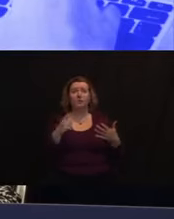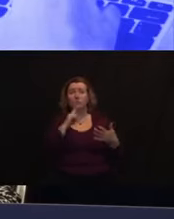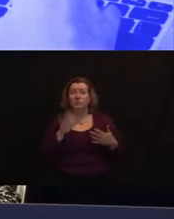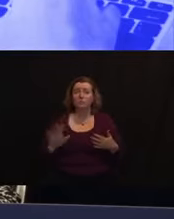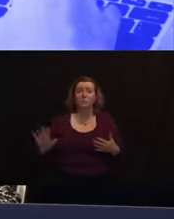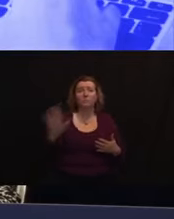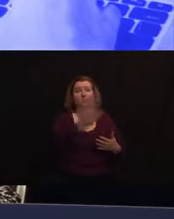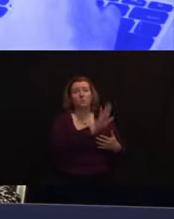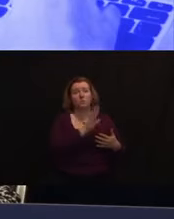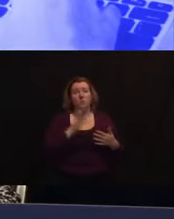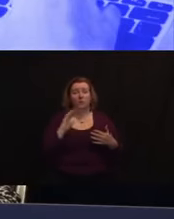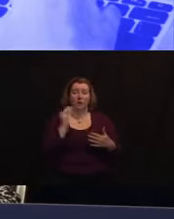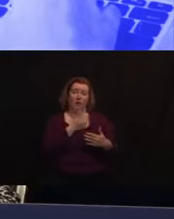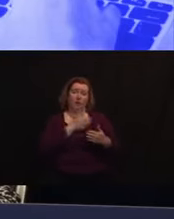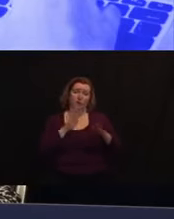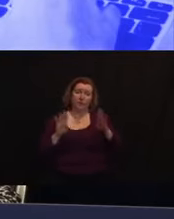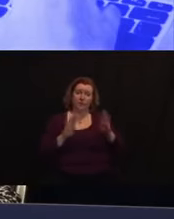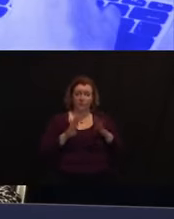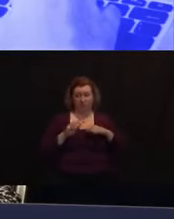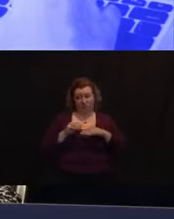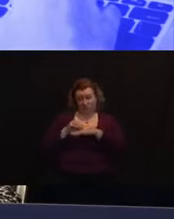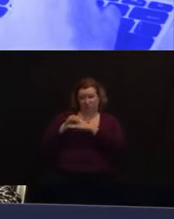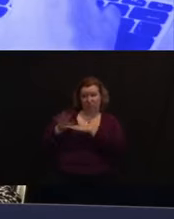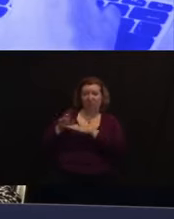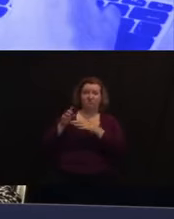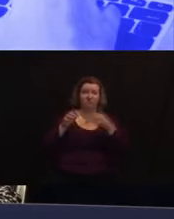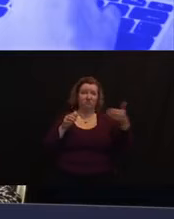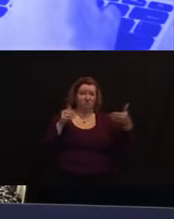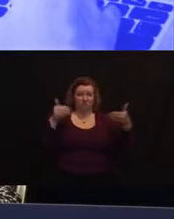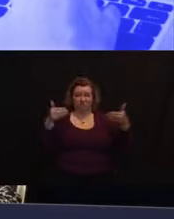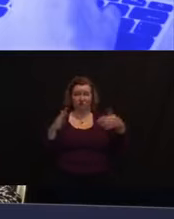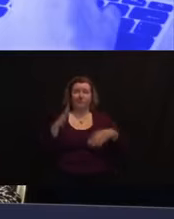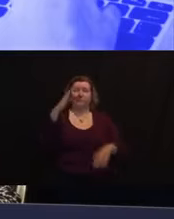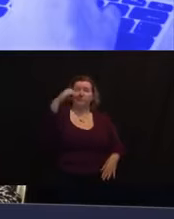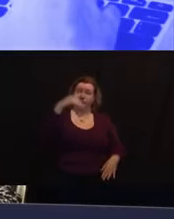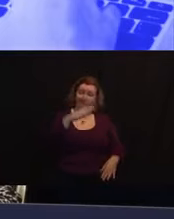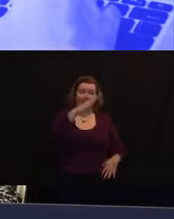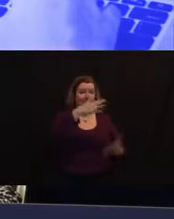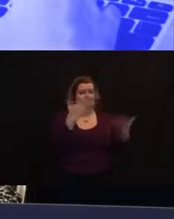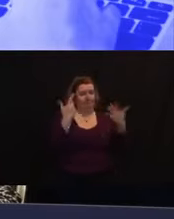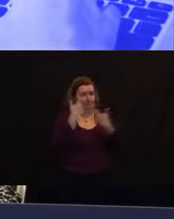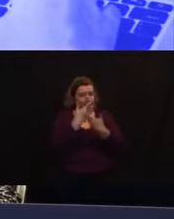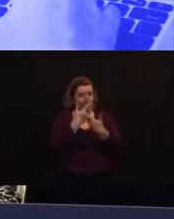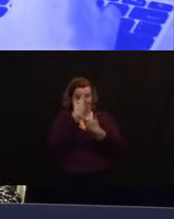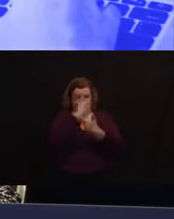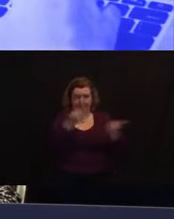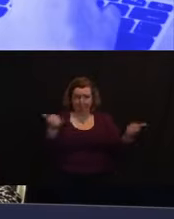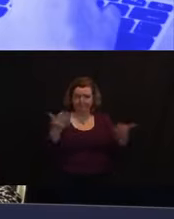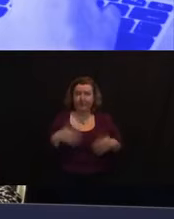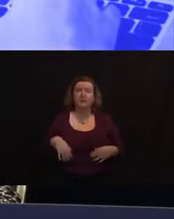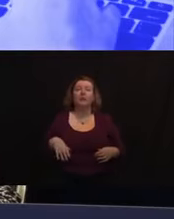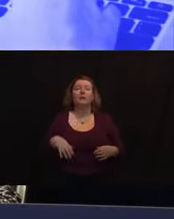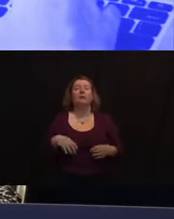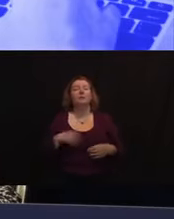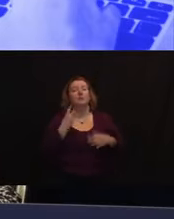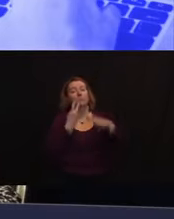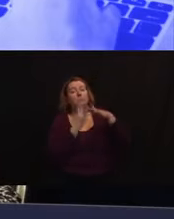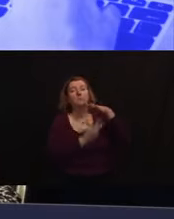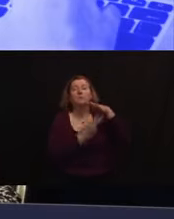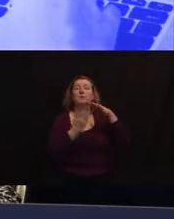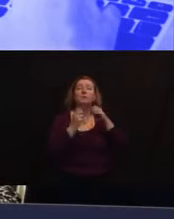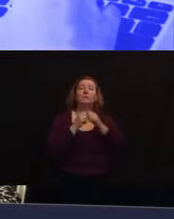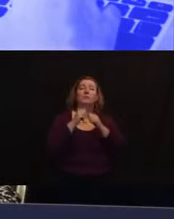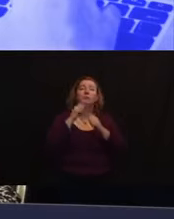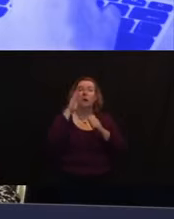can impact the trajectory that we are on. I have shared this predictive modeling with the hospital